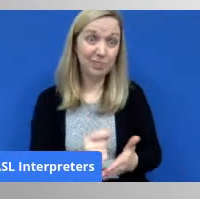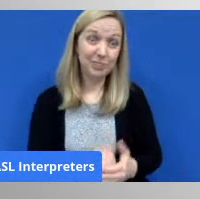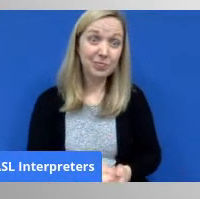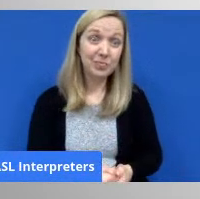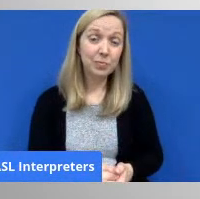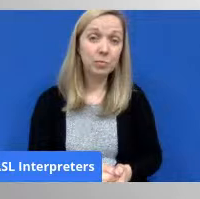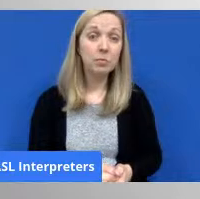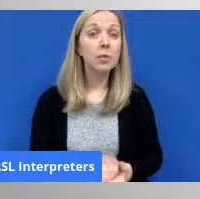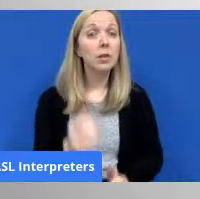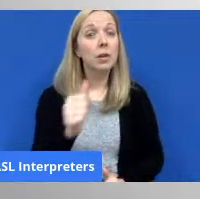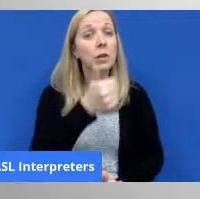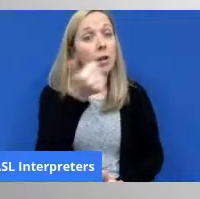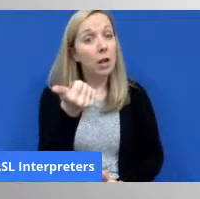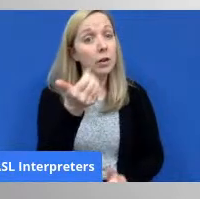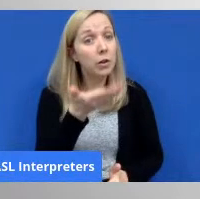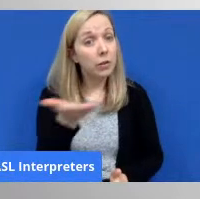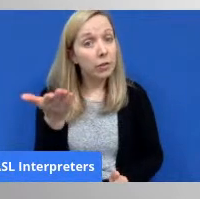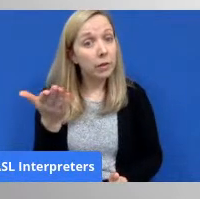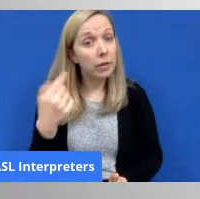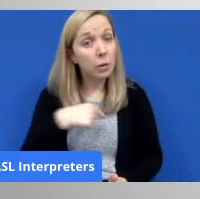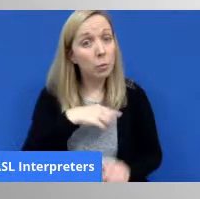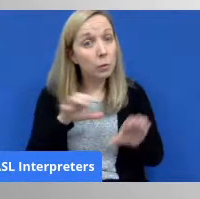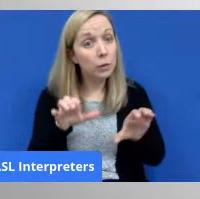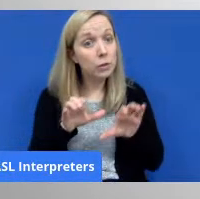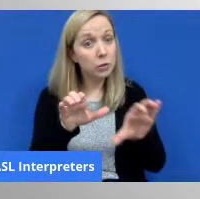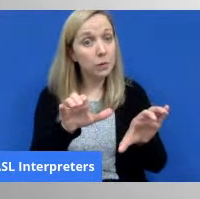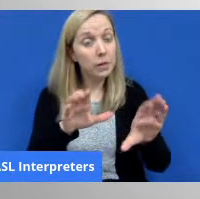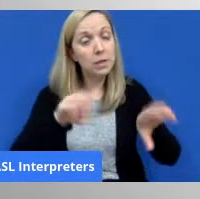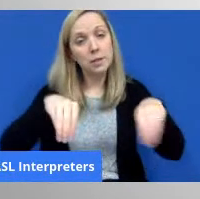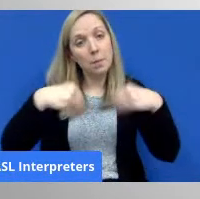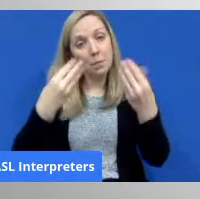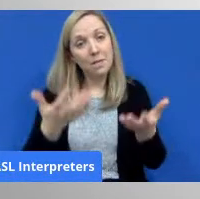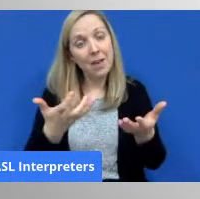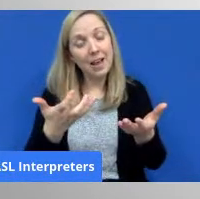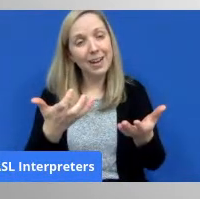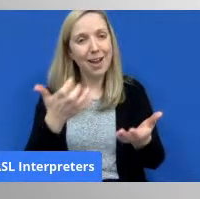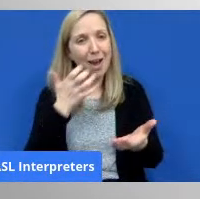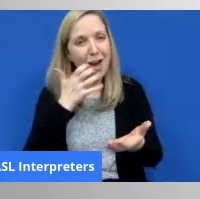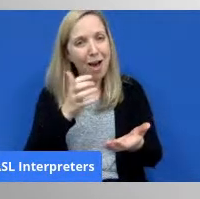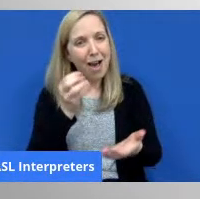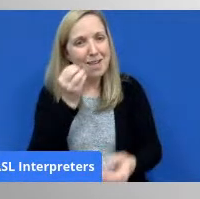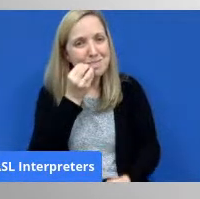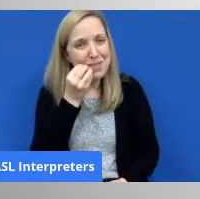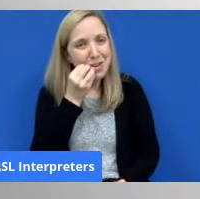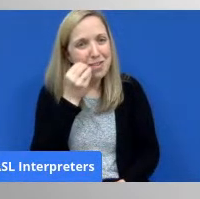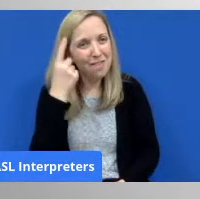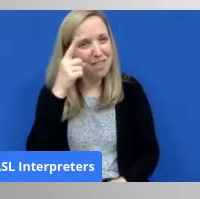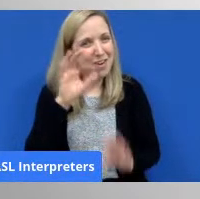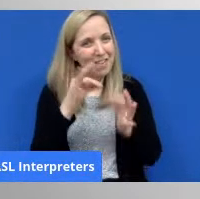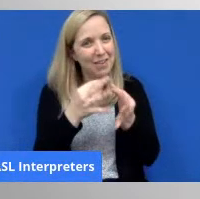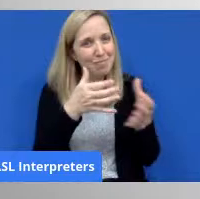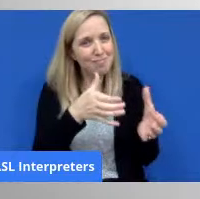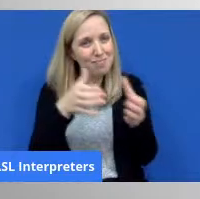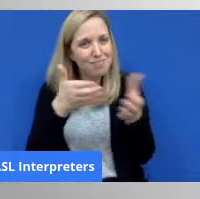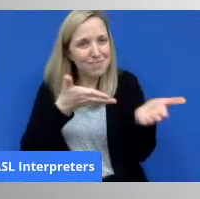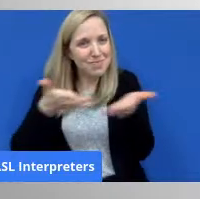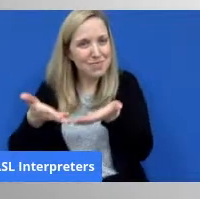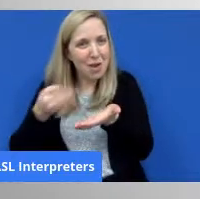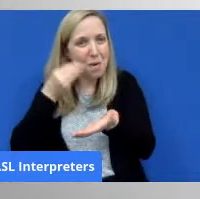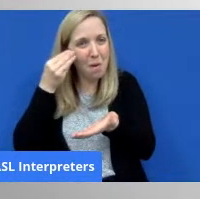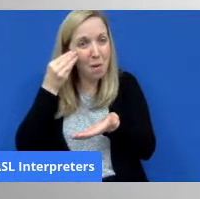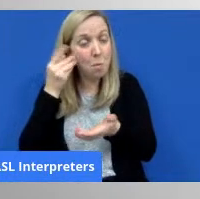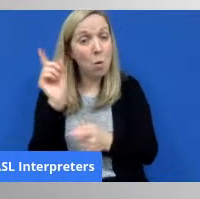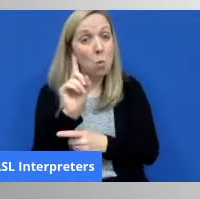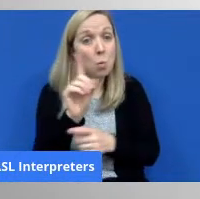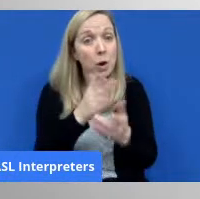that we're also doing is actually providing a hot meal for families to take home, and that's cooked at Covenant every week and